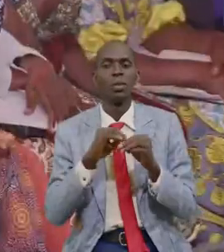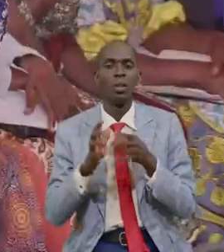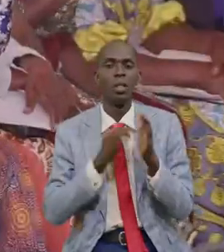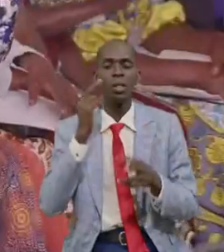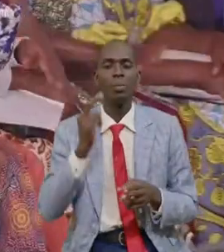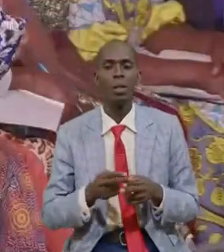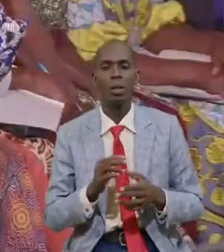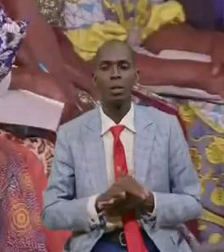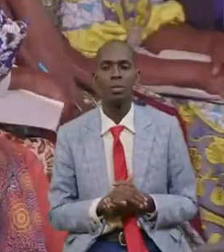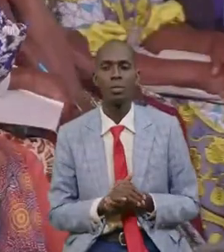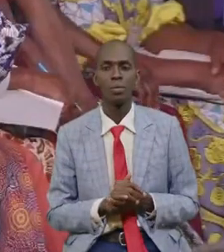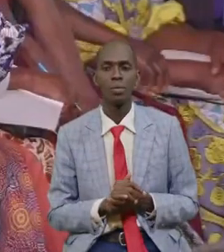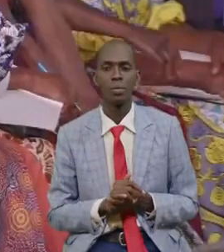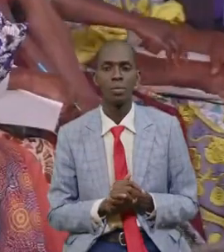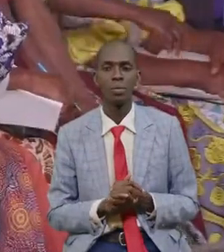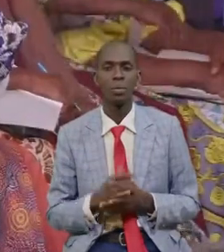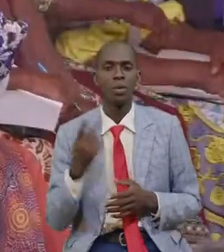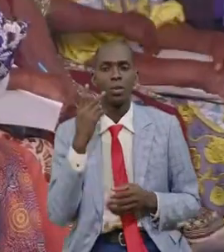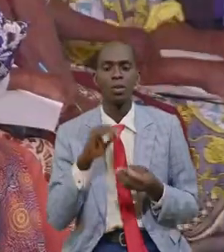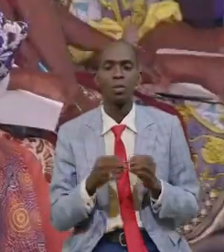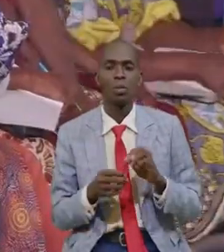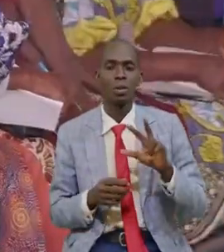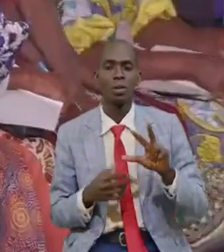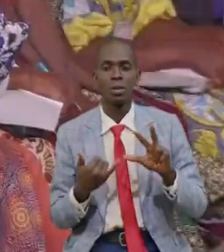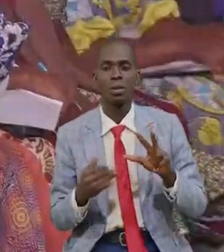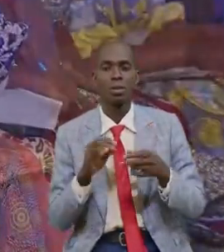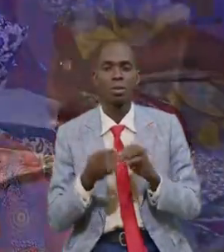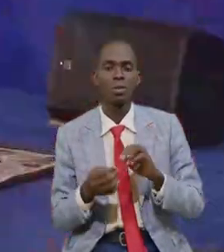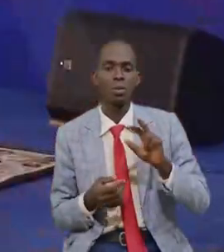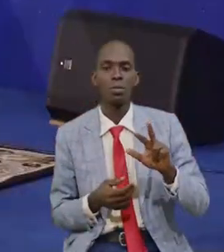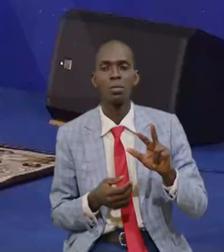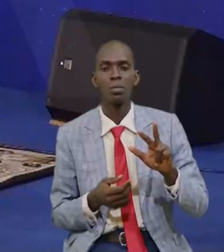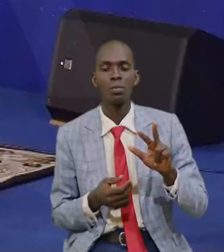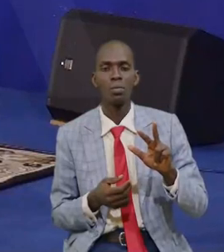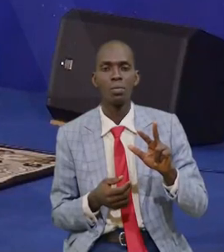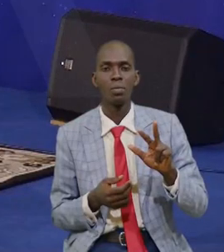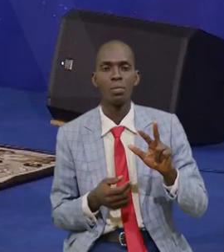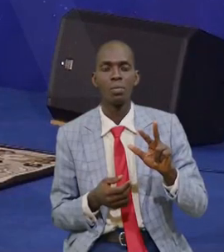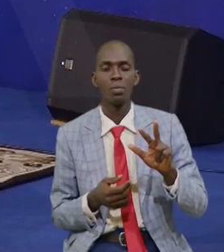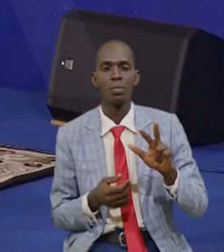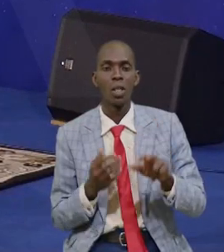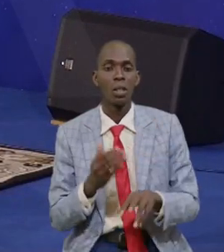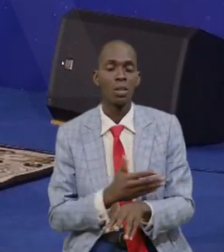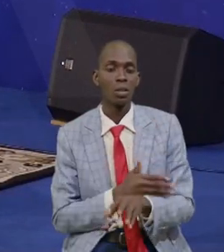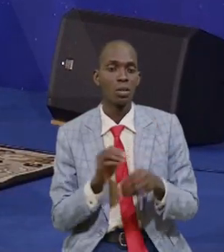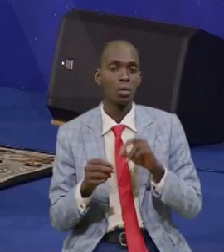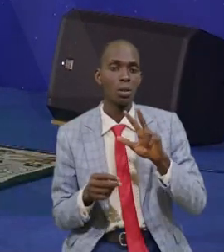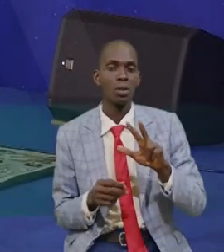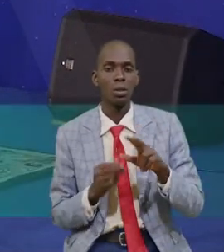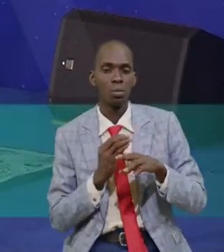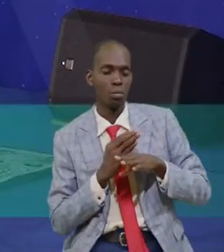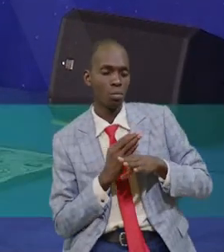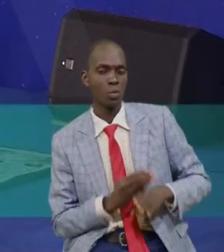name. We're coming to number three here. Number three is preventing the